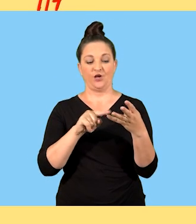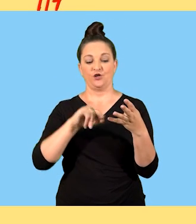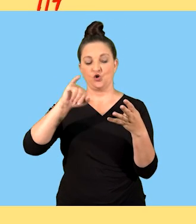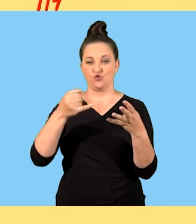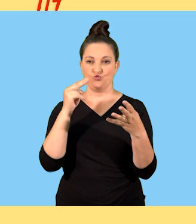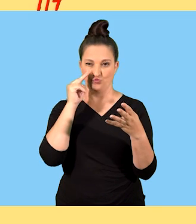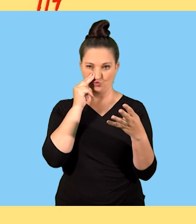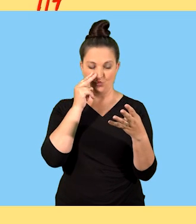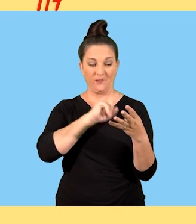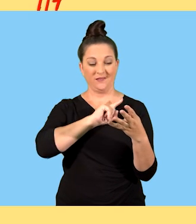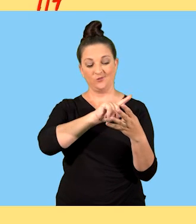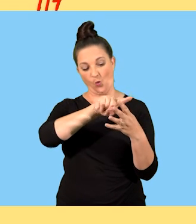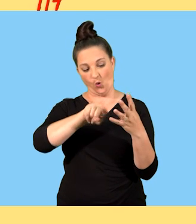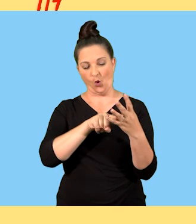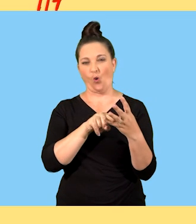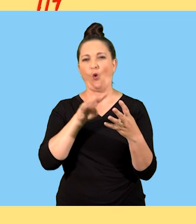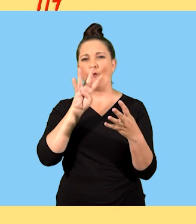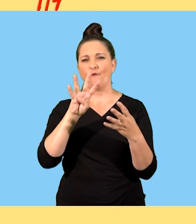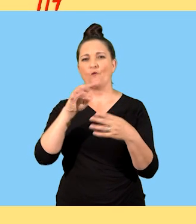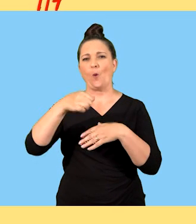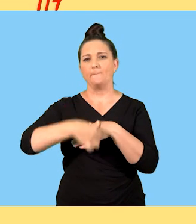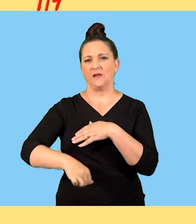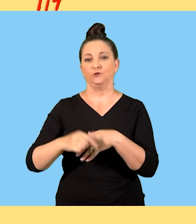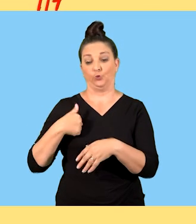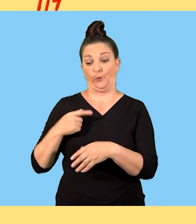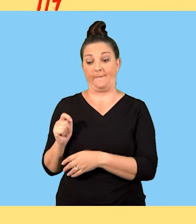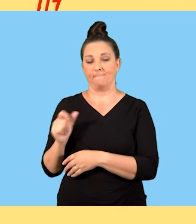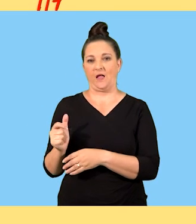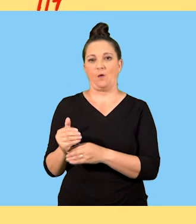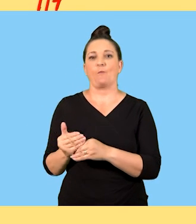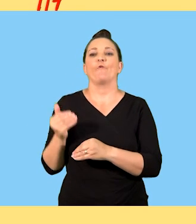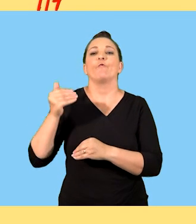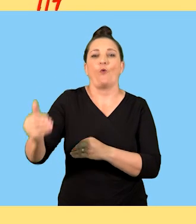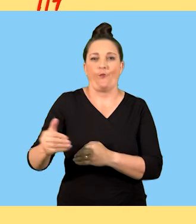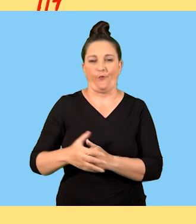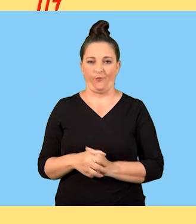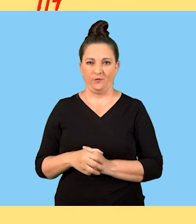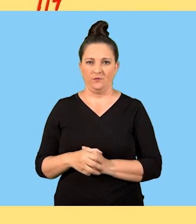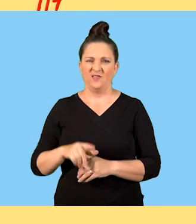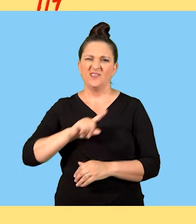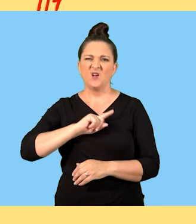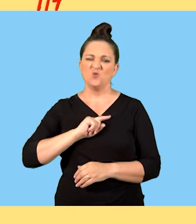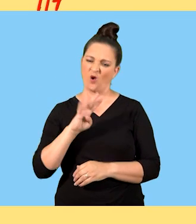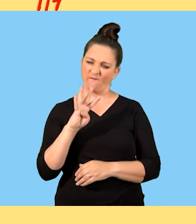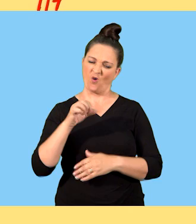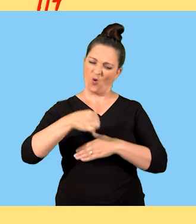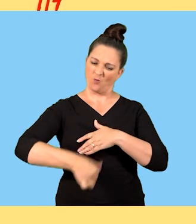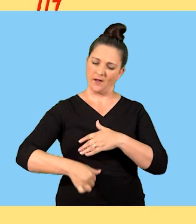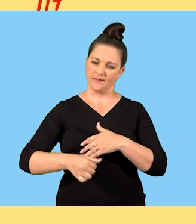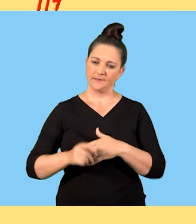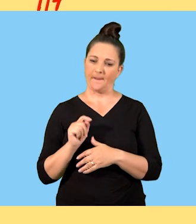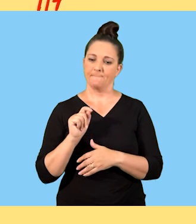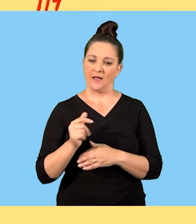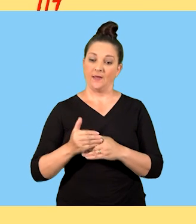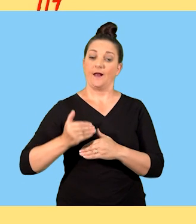June. That gives you 4 months that we paid in advance. So if it was 4 months paid in